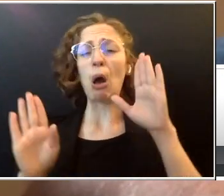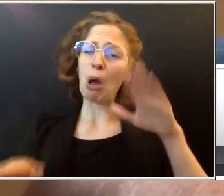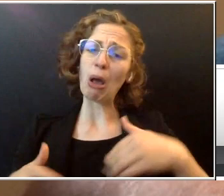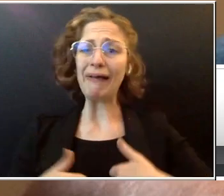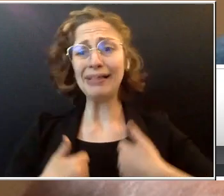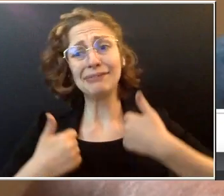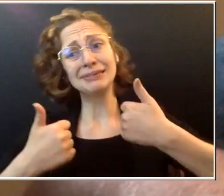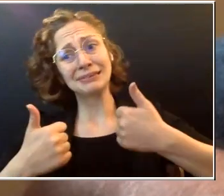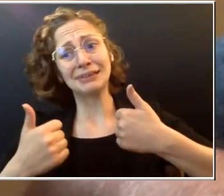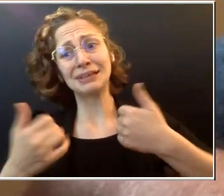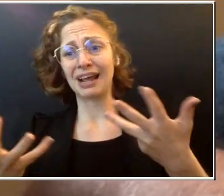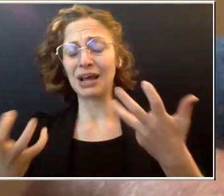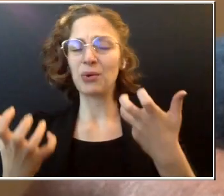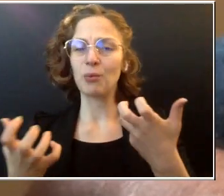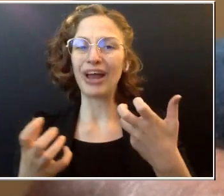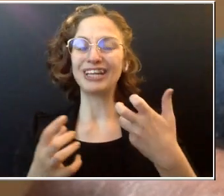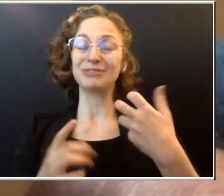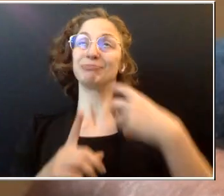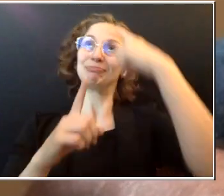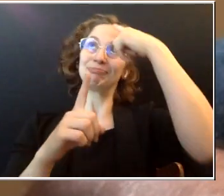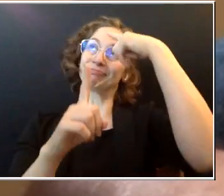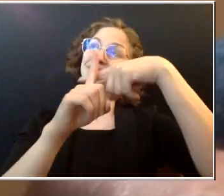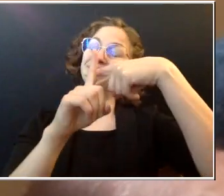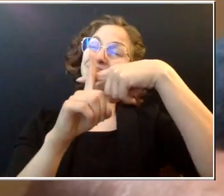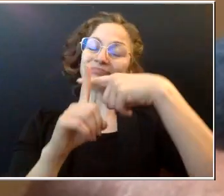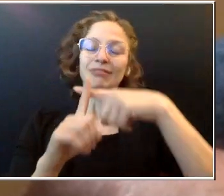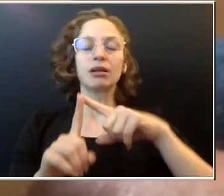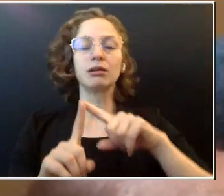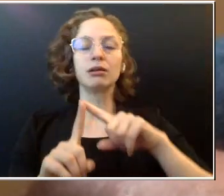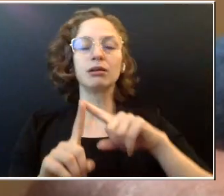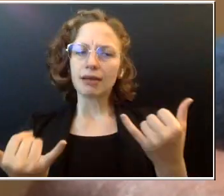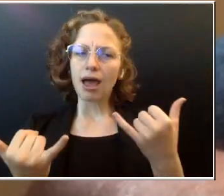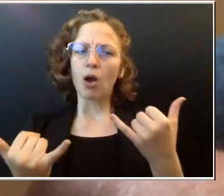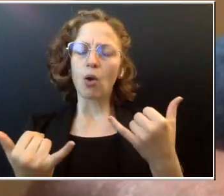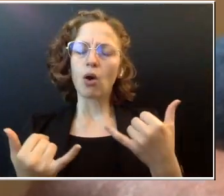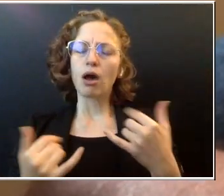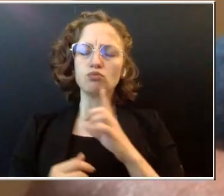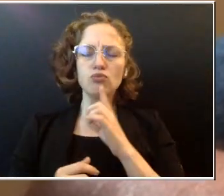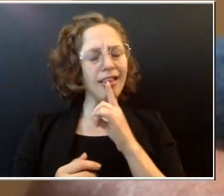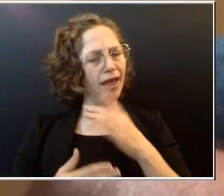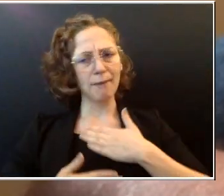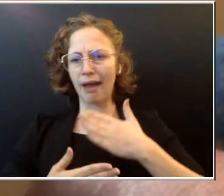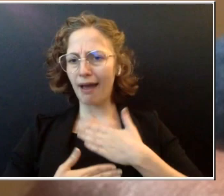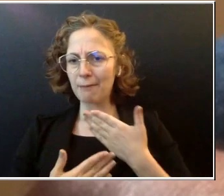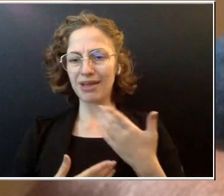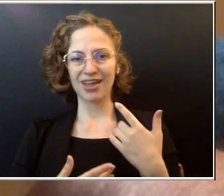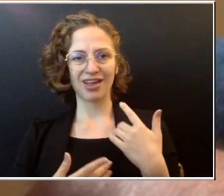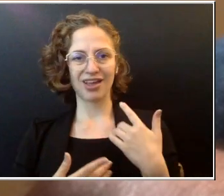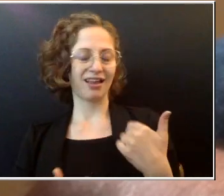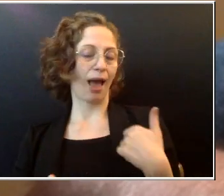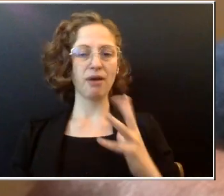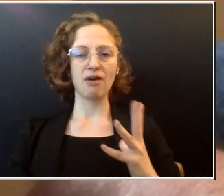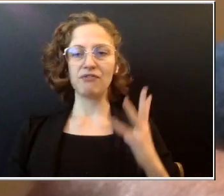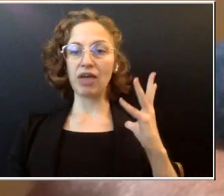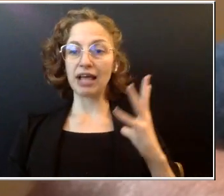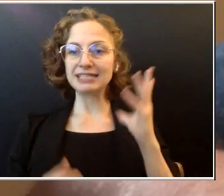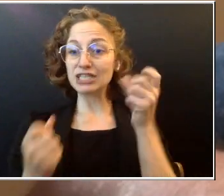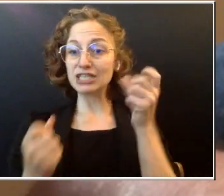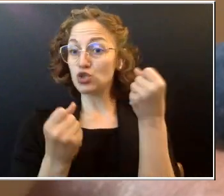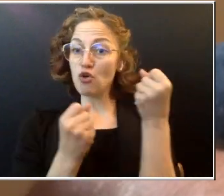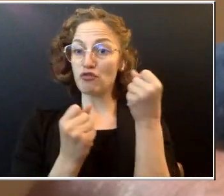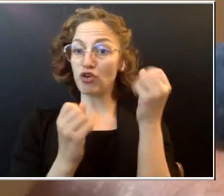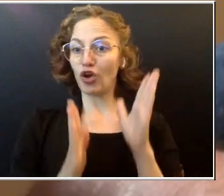pretty happy with where I am. Got a cool job as a fancy chauffeur. That's a lot of fun, keeps things